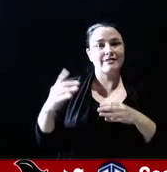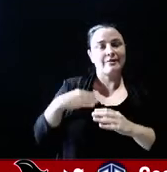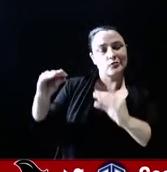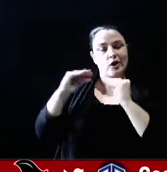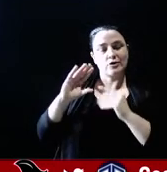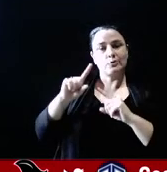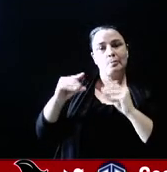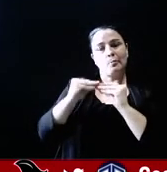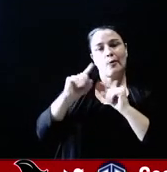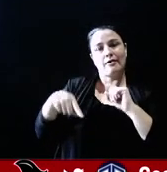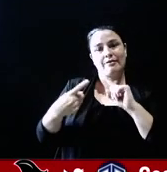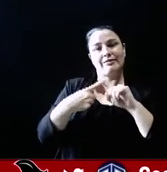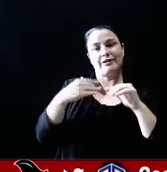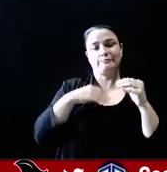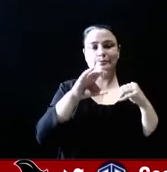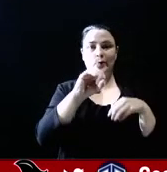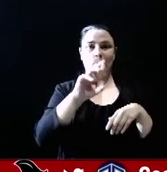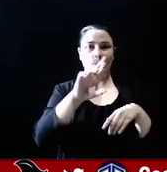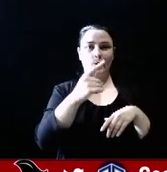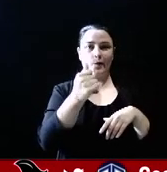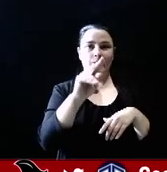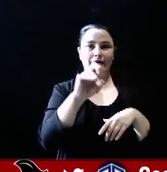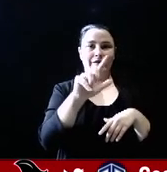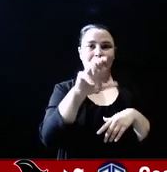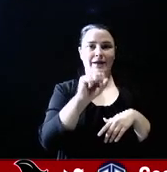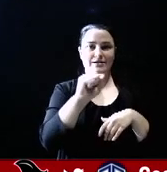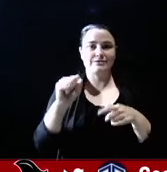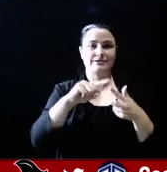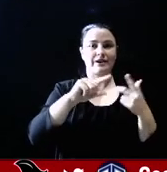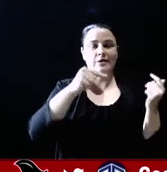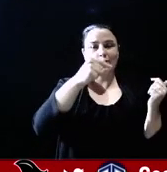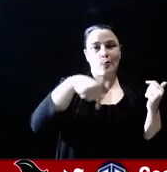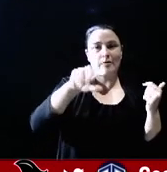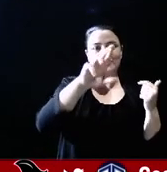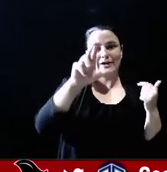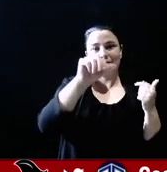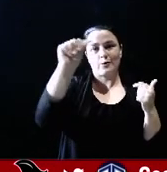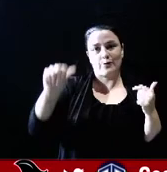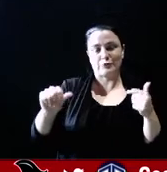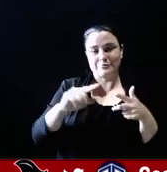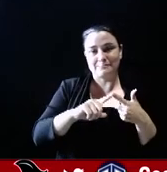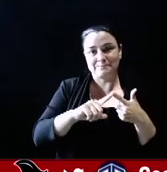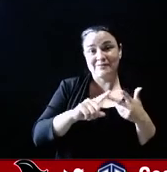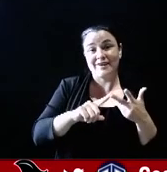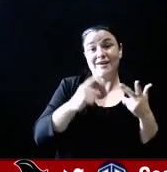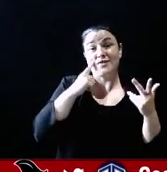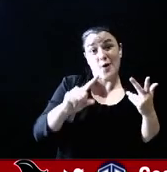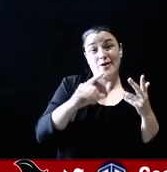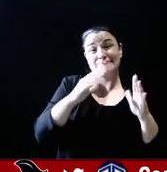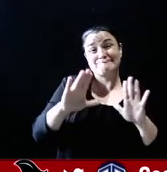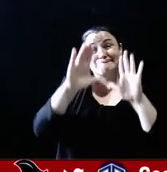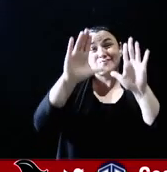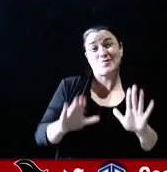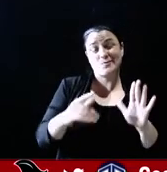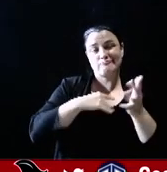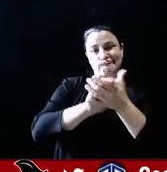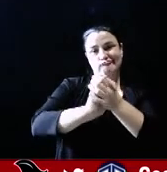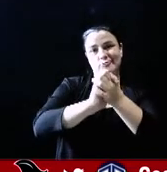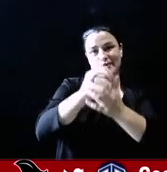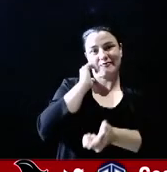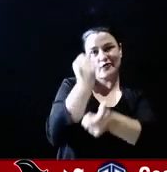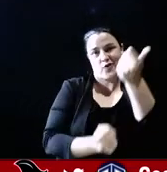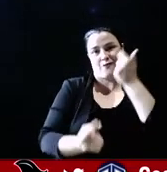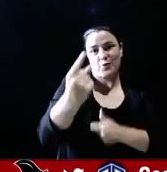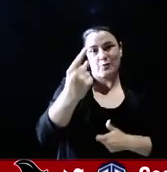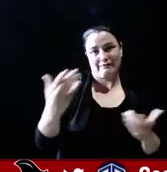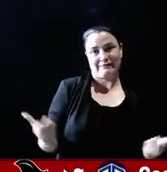equations. It's also taught us what it's like to grow and learn from each other. A huge congratulations to everyone here, and I can't wait to